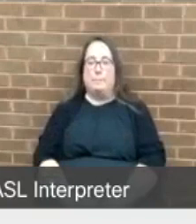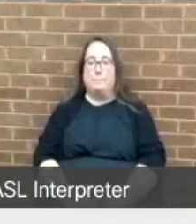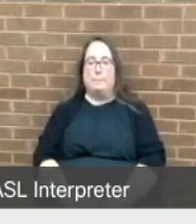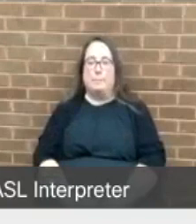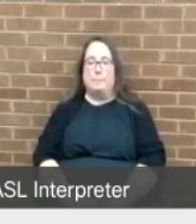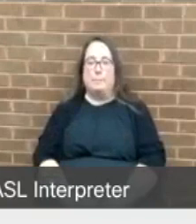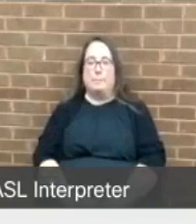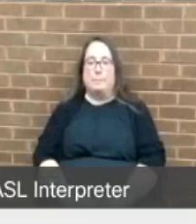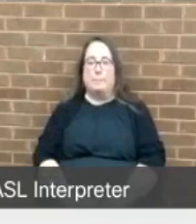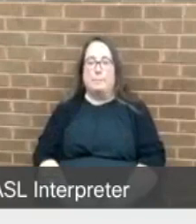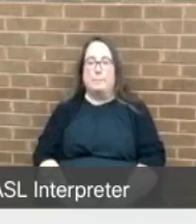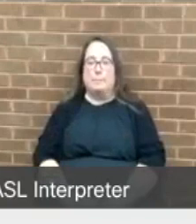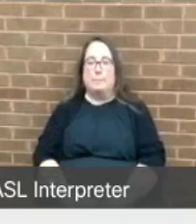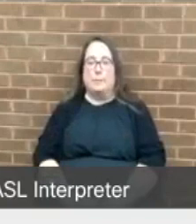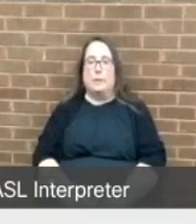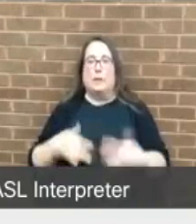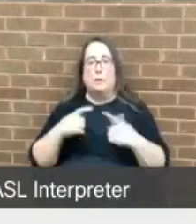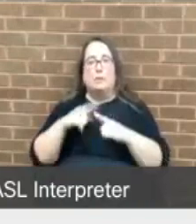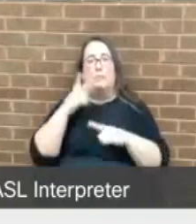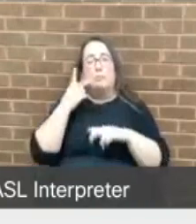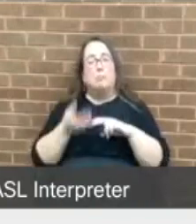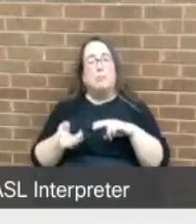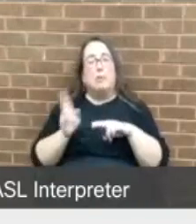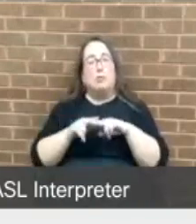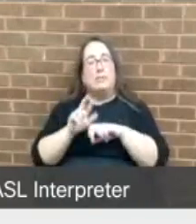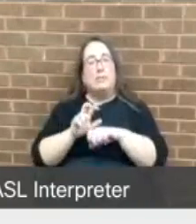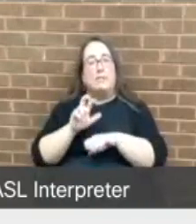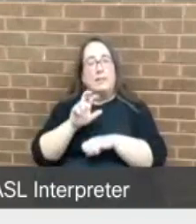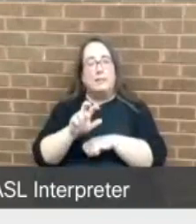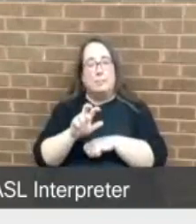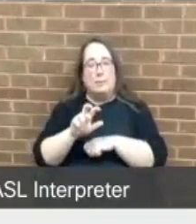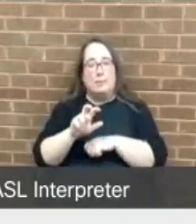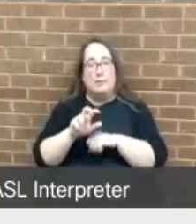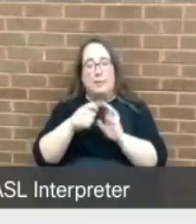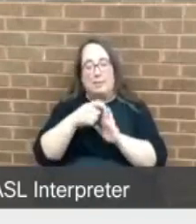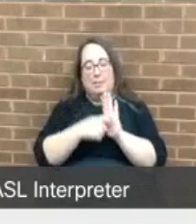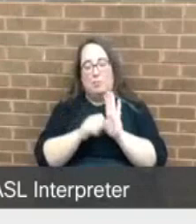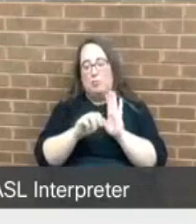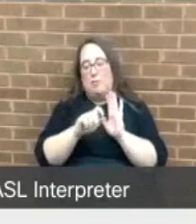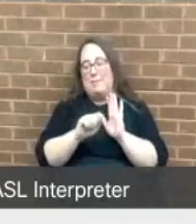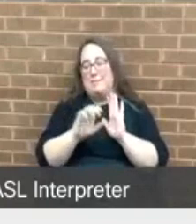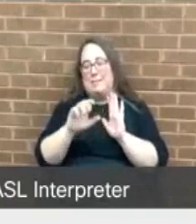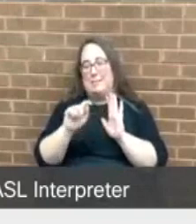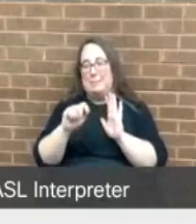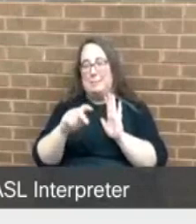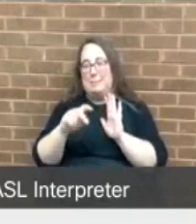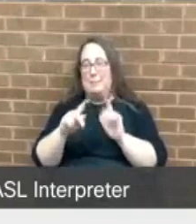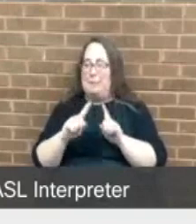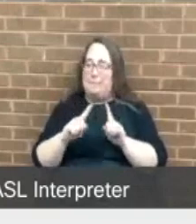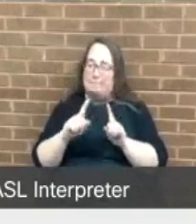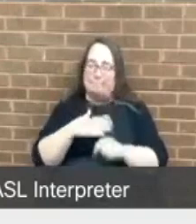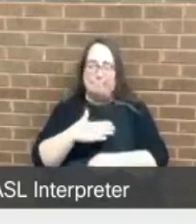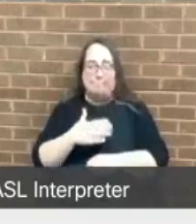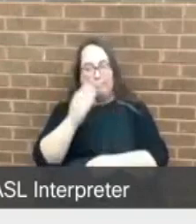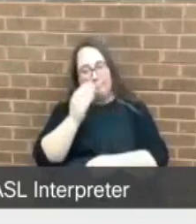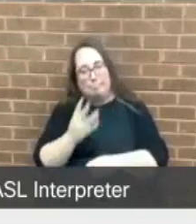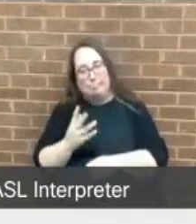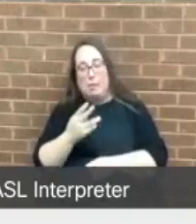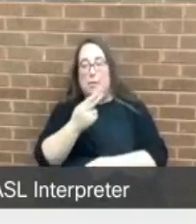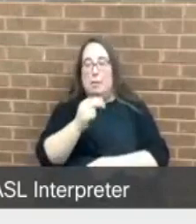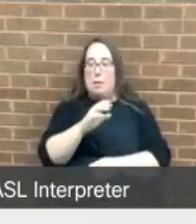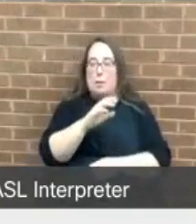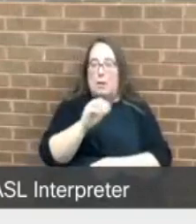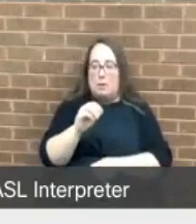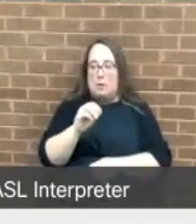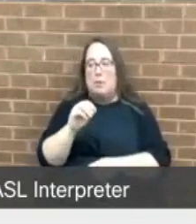We are pleased to see the increased investment in the draft CTP, but I have to say, Howard County and my colleagues